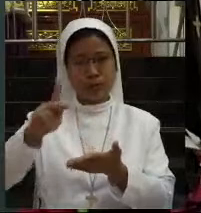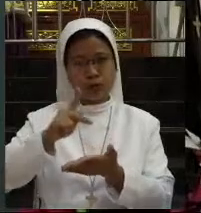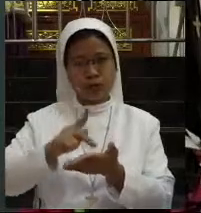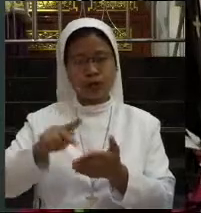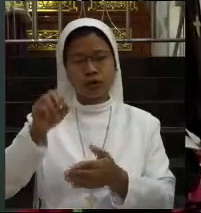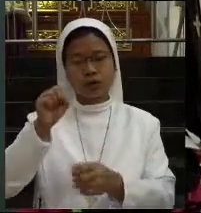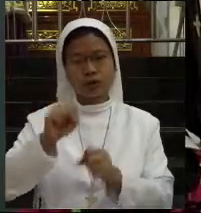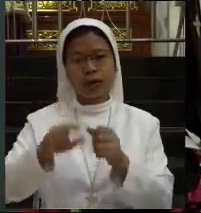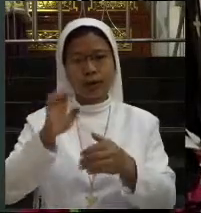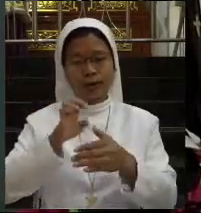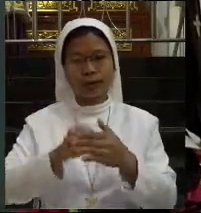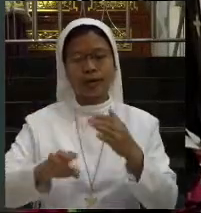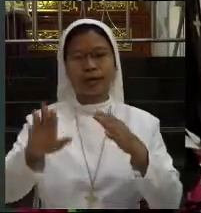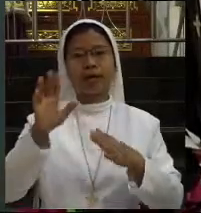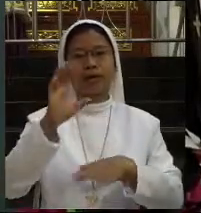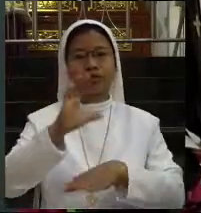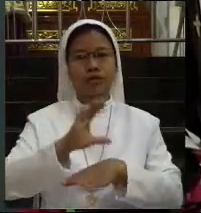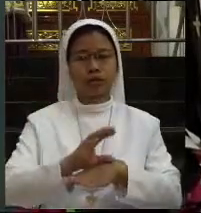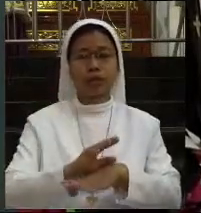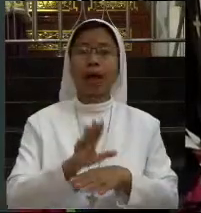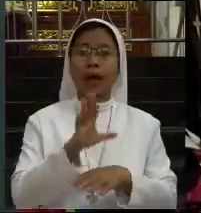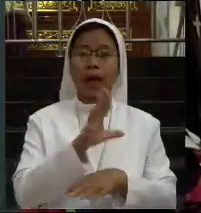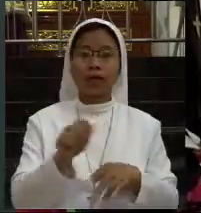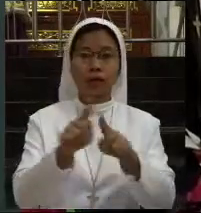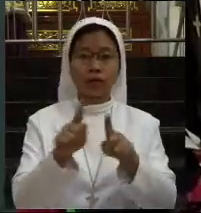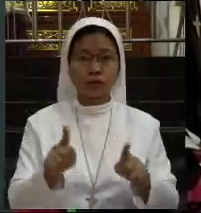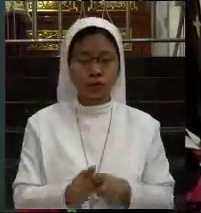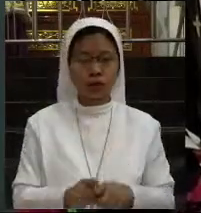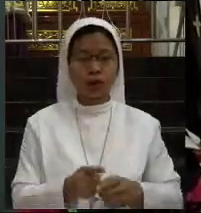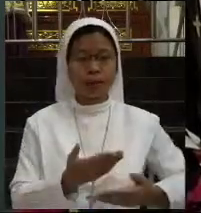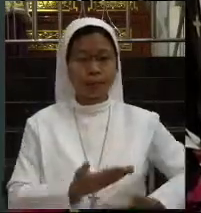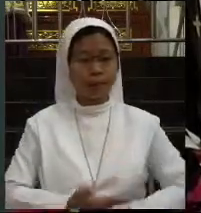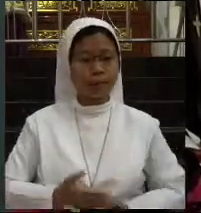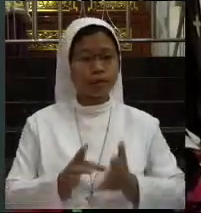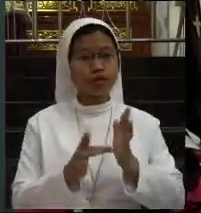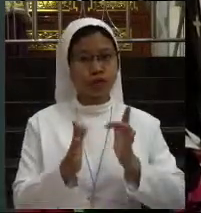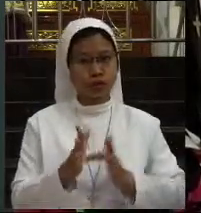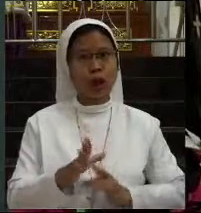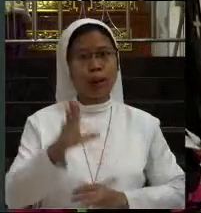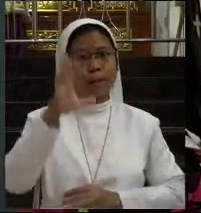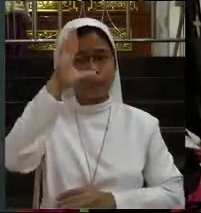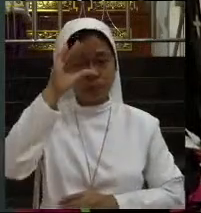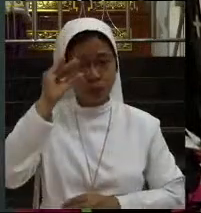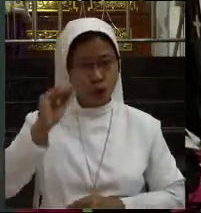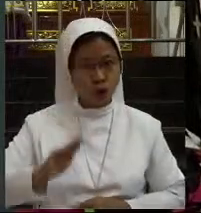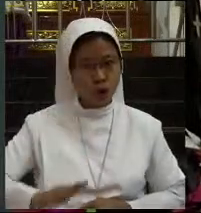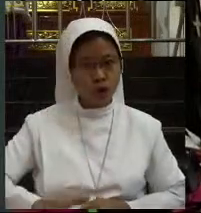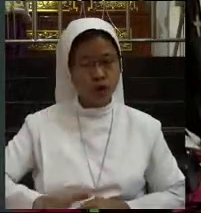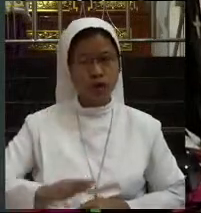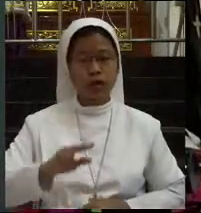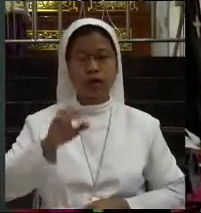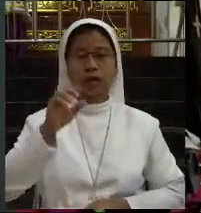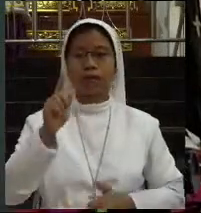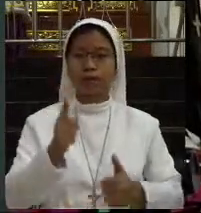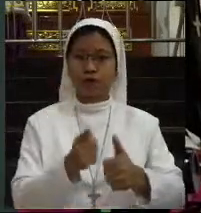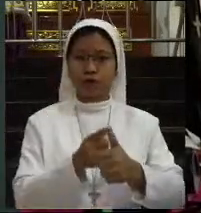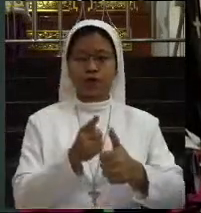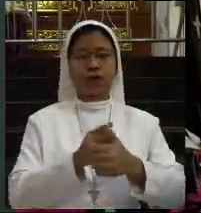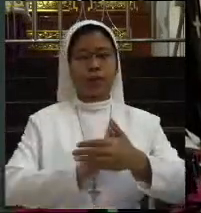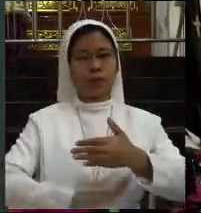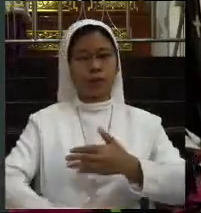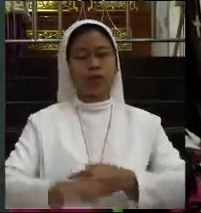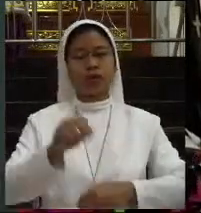Jesus, which is also according to the law, that the eldest, the first child, should be presented to the